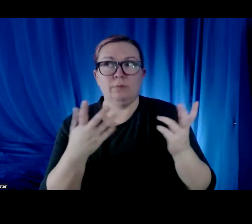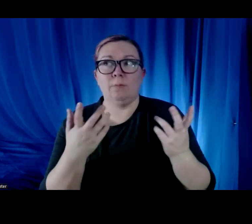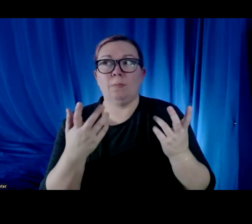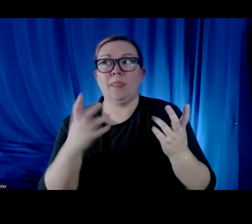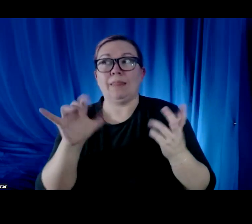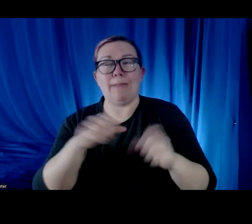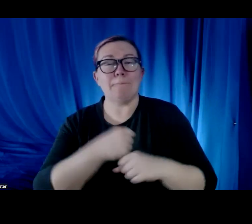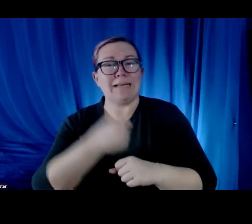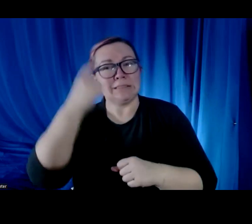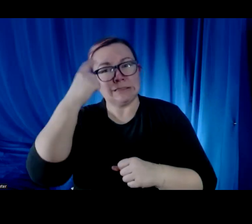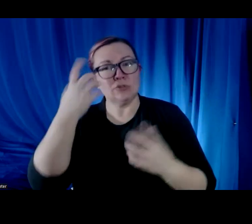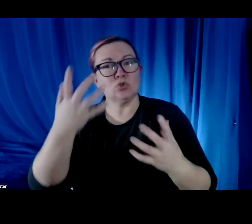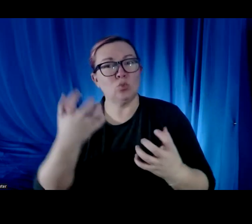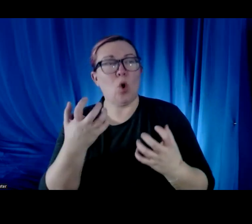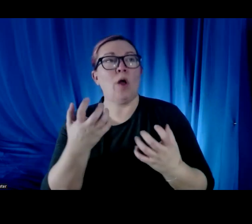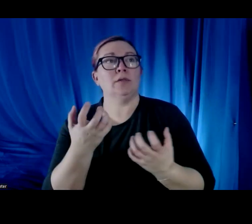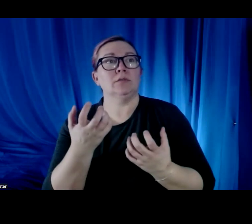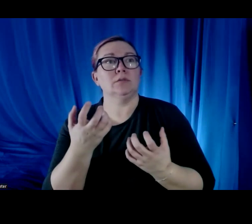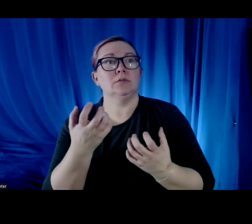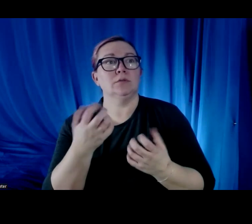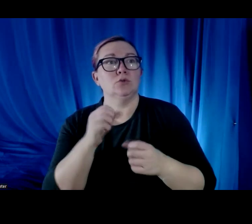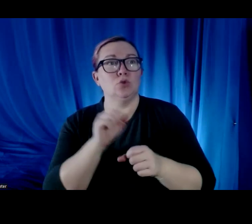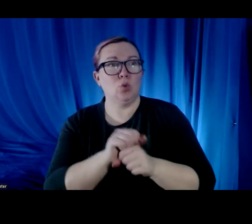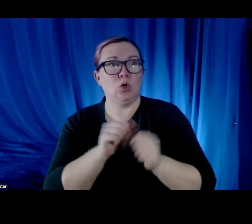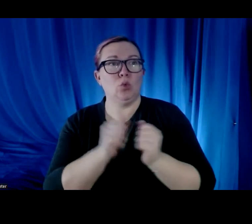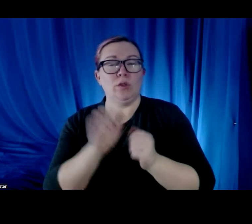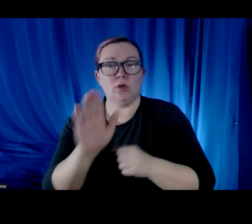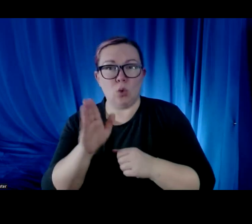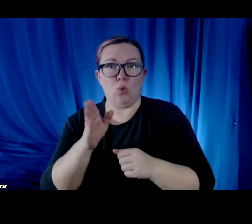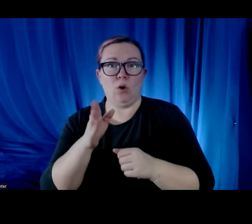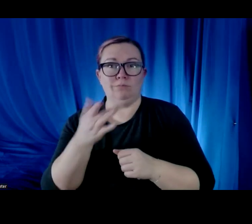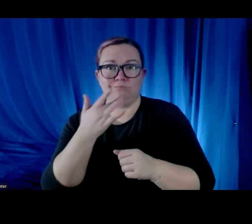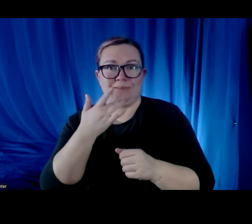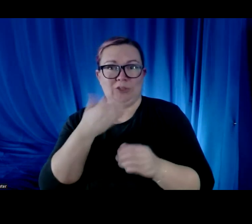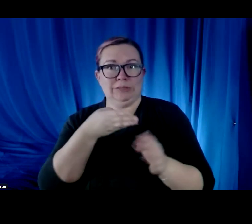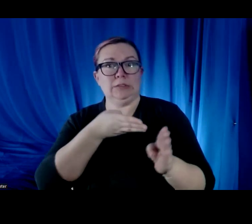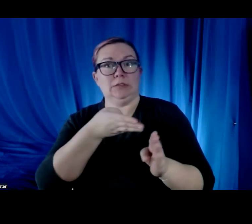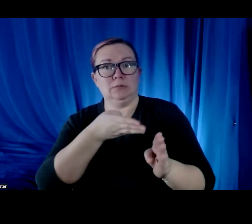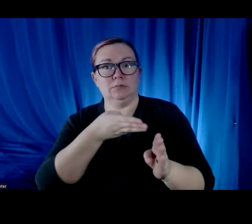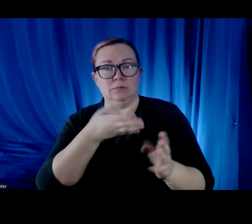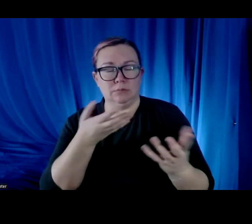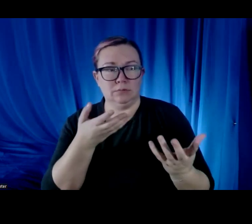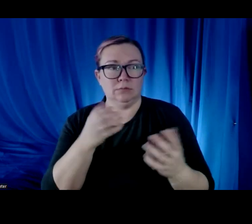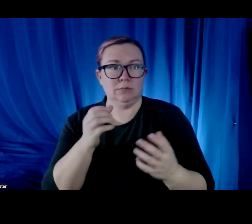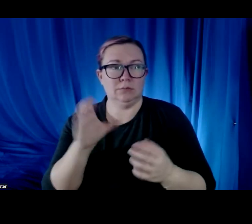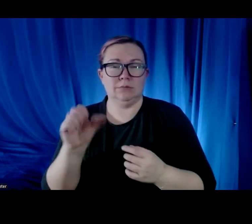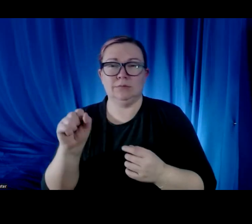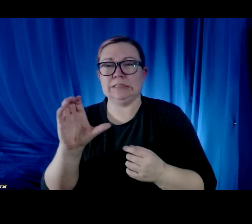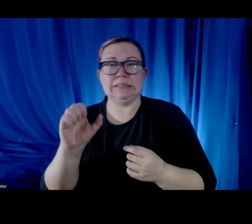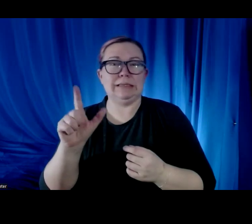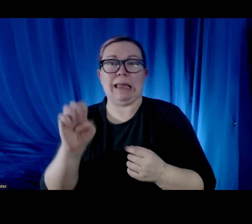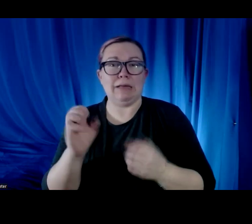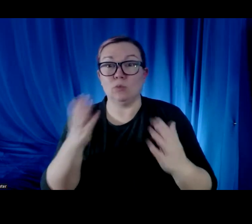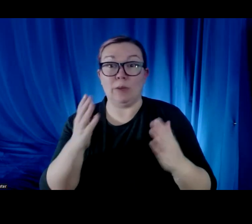sense that you would want to work in that scale where like you're at the least at that like quarter